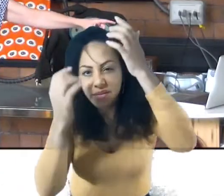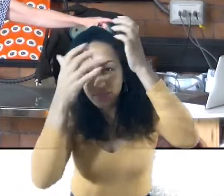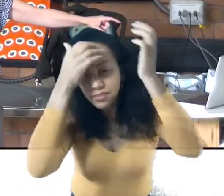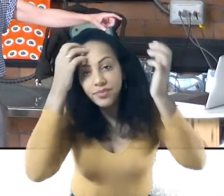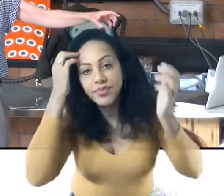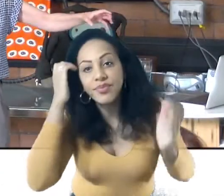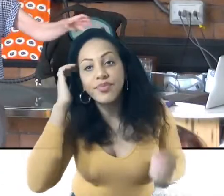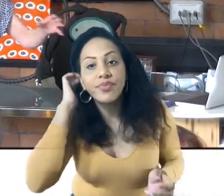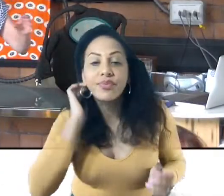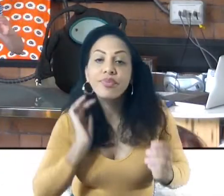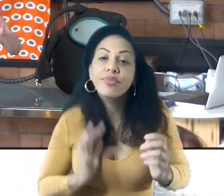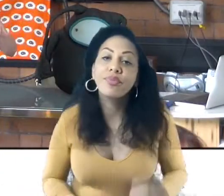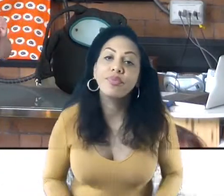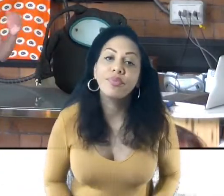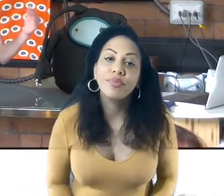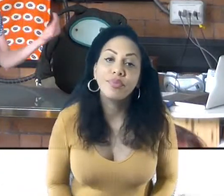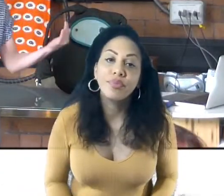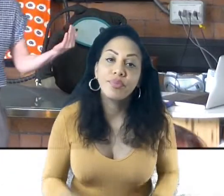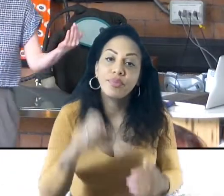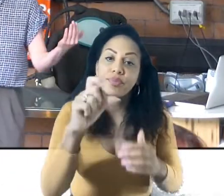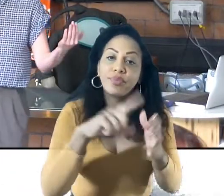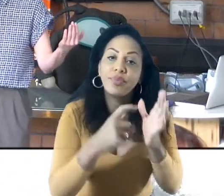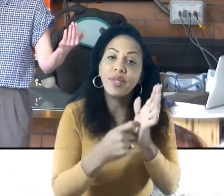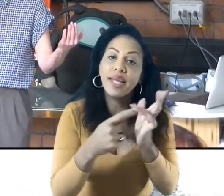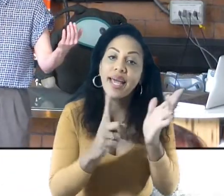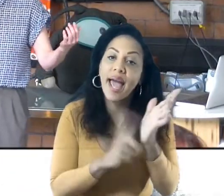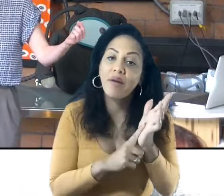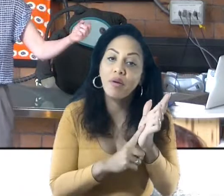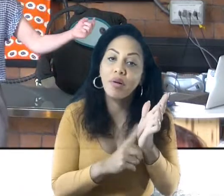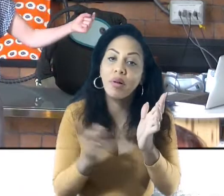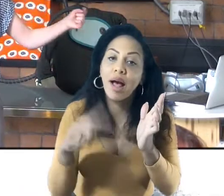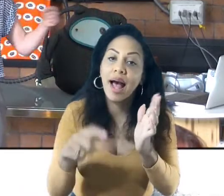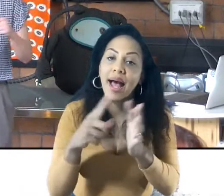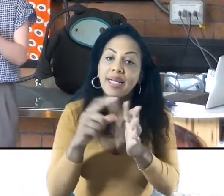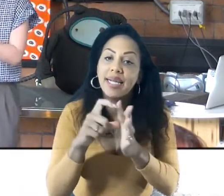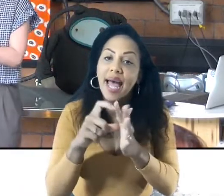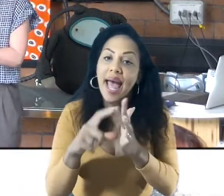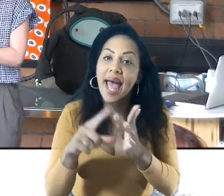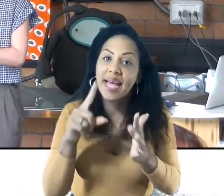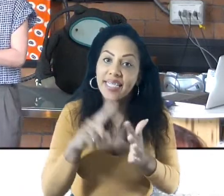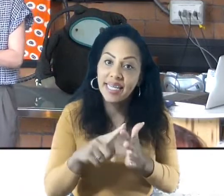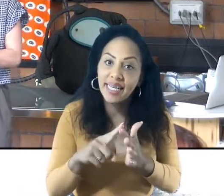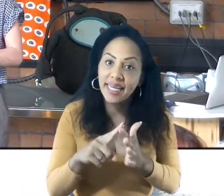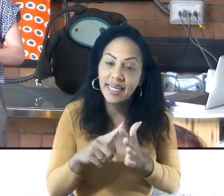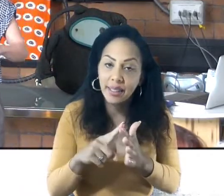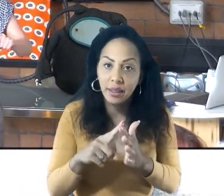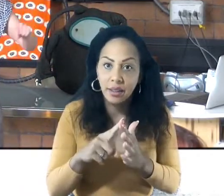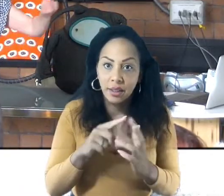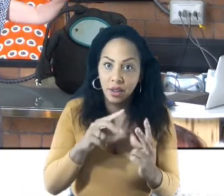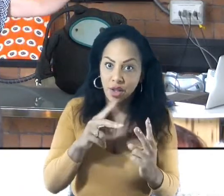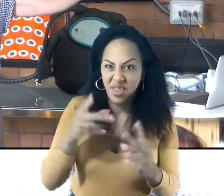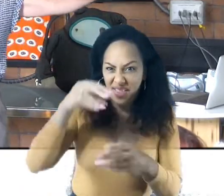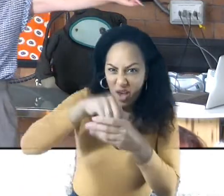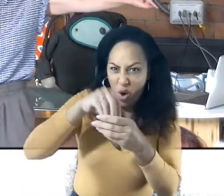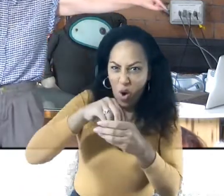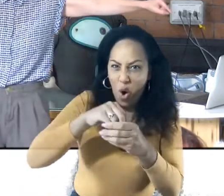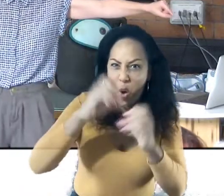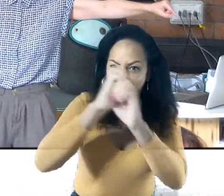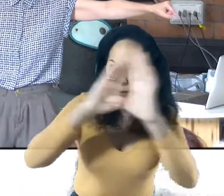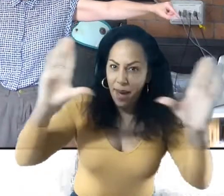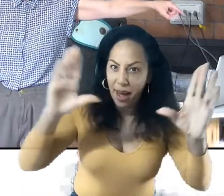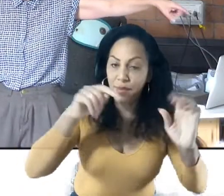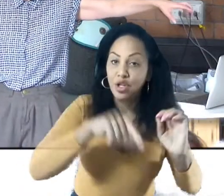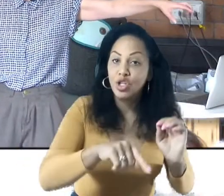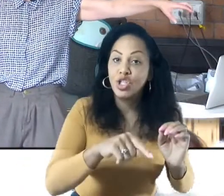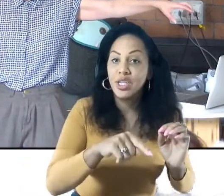So in a sense, she's kind of got that experience because she lives in Marazion now, but she grew up in Newlyn, which